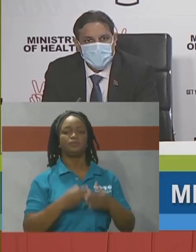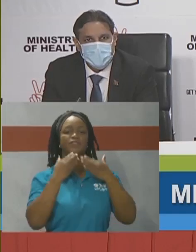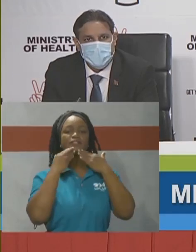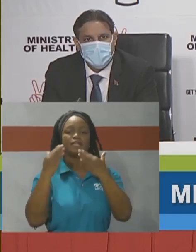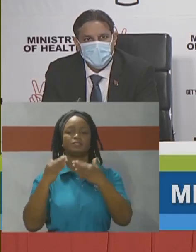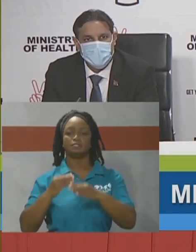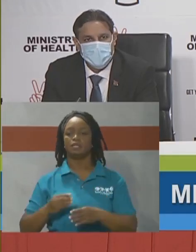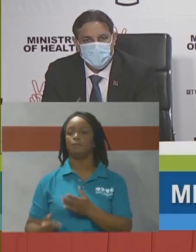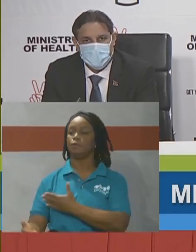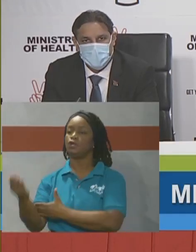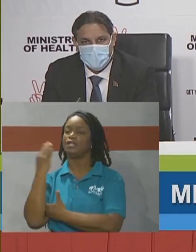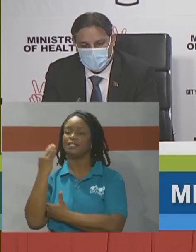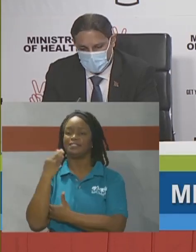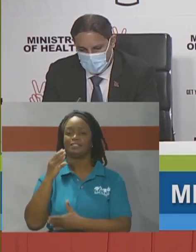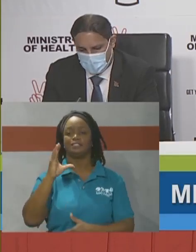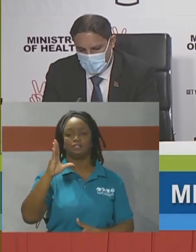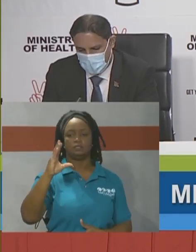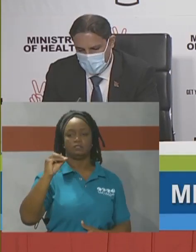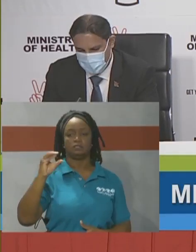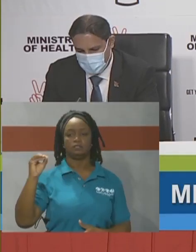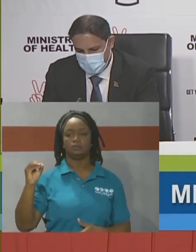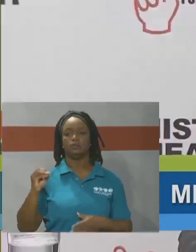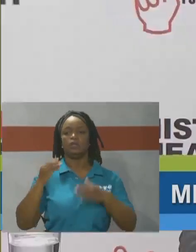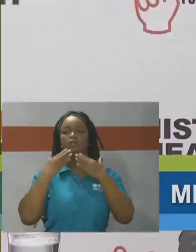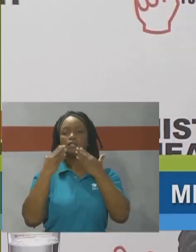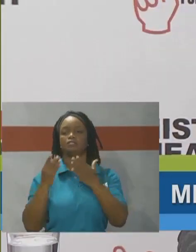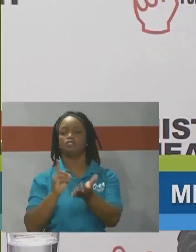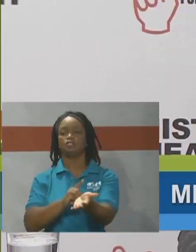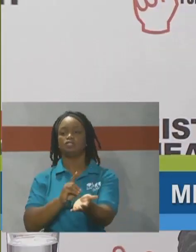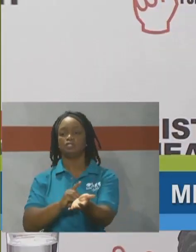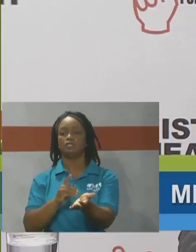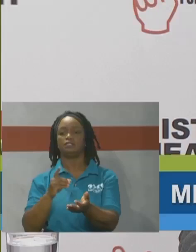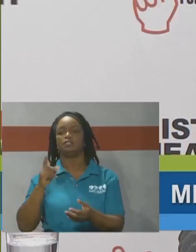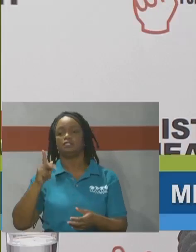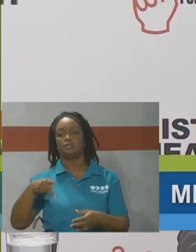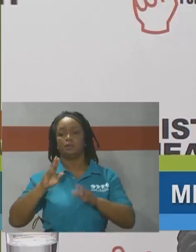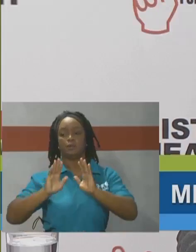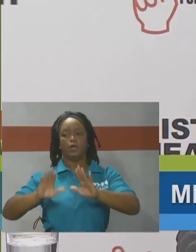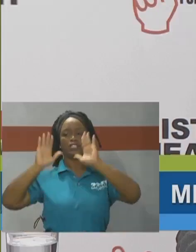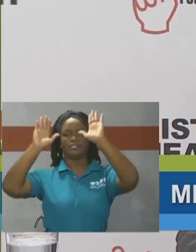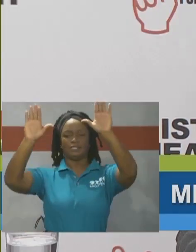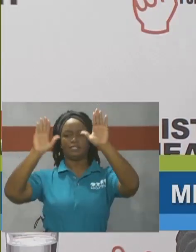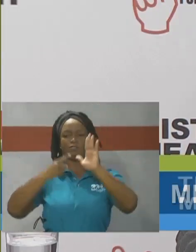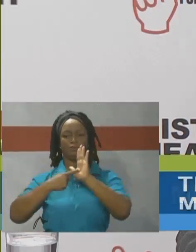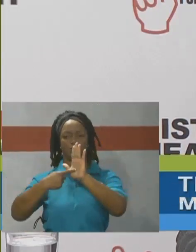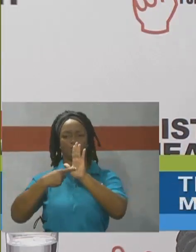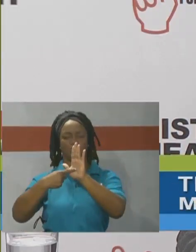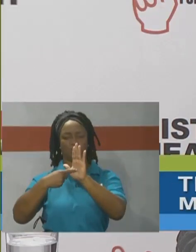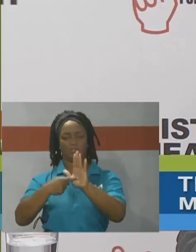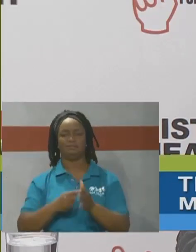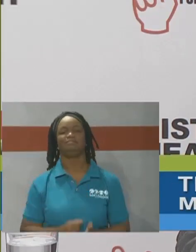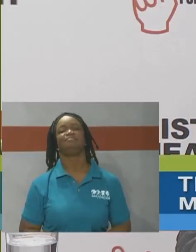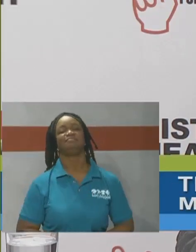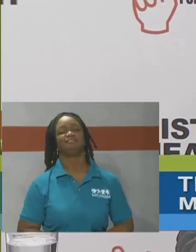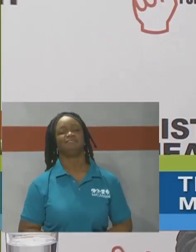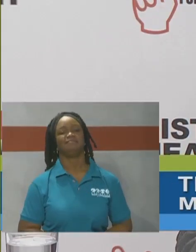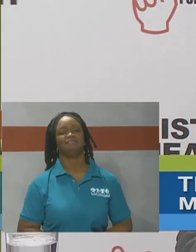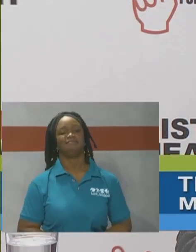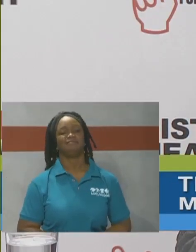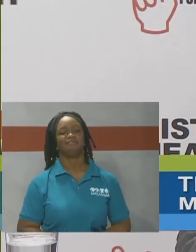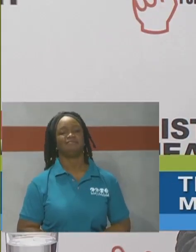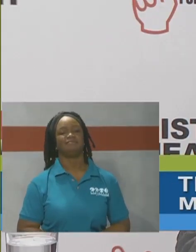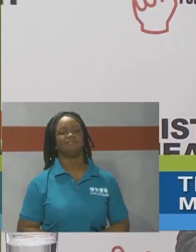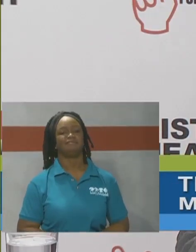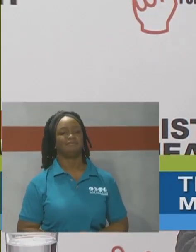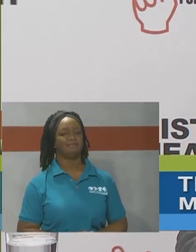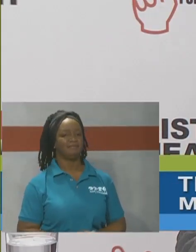Medical Officer. And thank you, Dr. Paul, for that excellent presentation as to bring the country up to date on MIS-C. And I think the